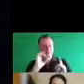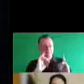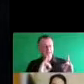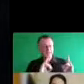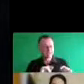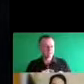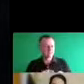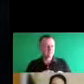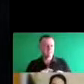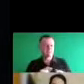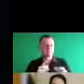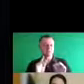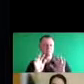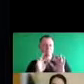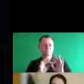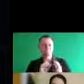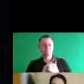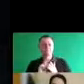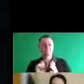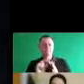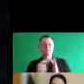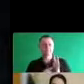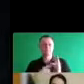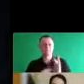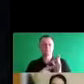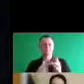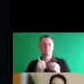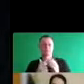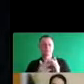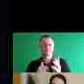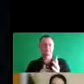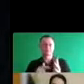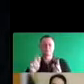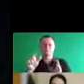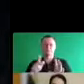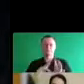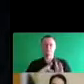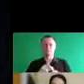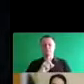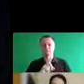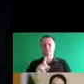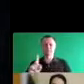And then we see the protagonist out there like walking, and